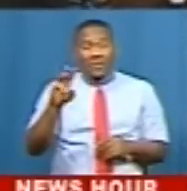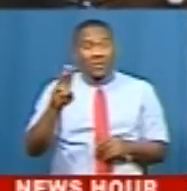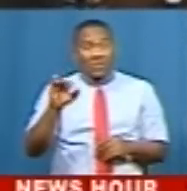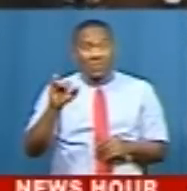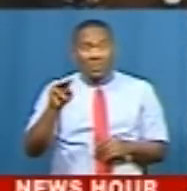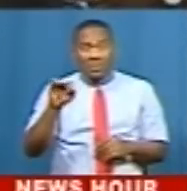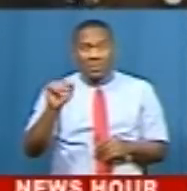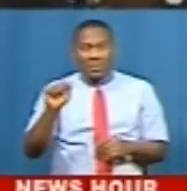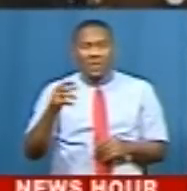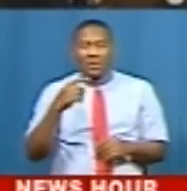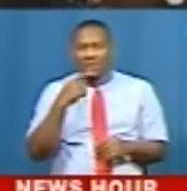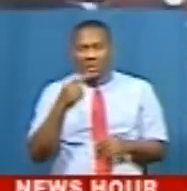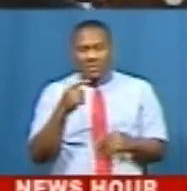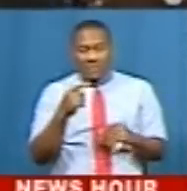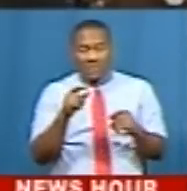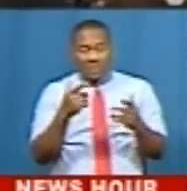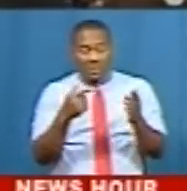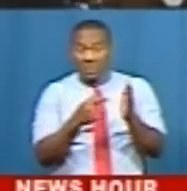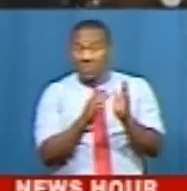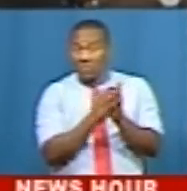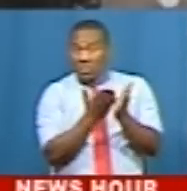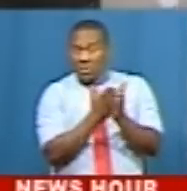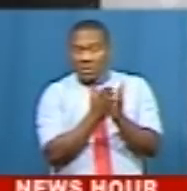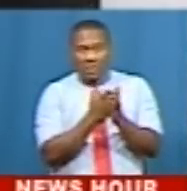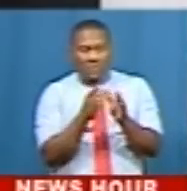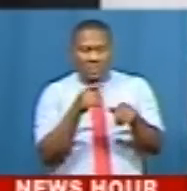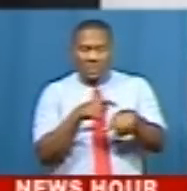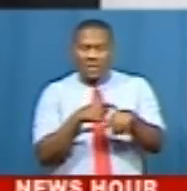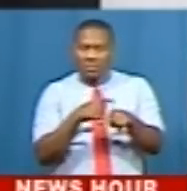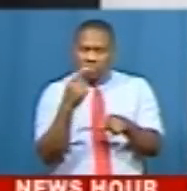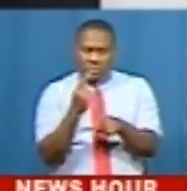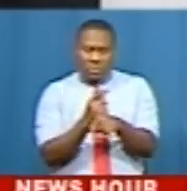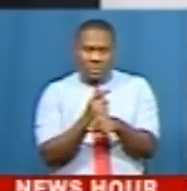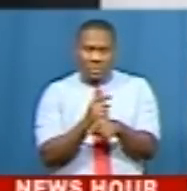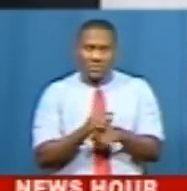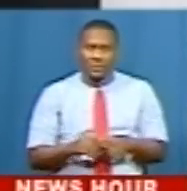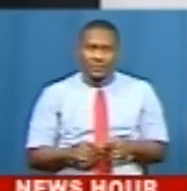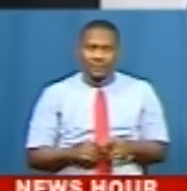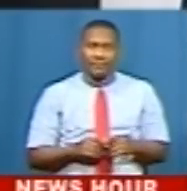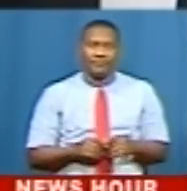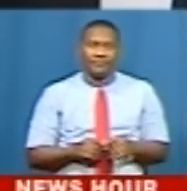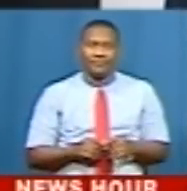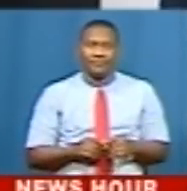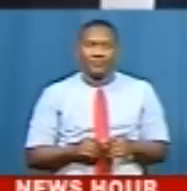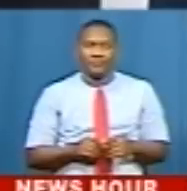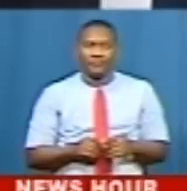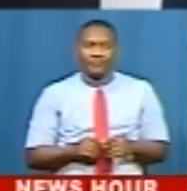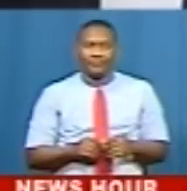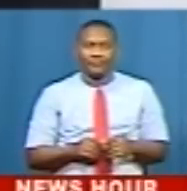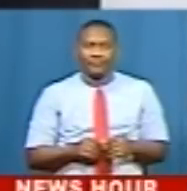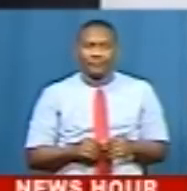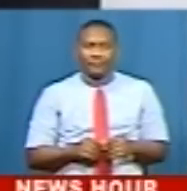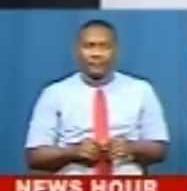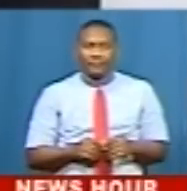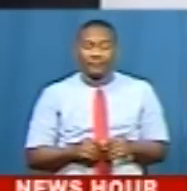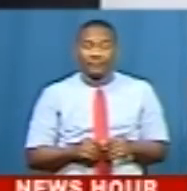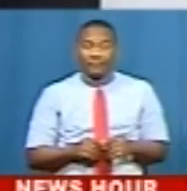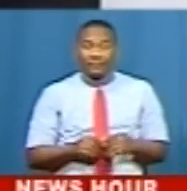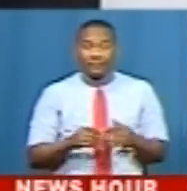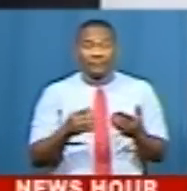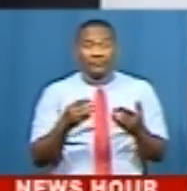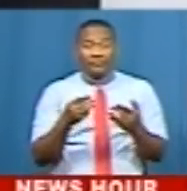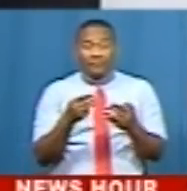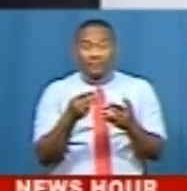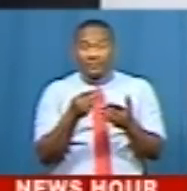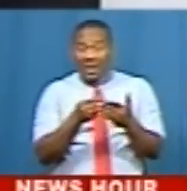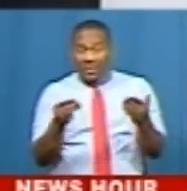country value for money and safety in the construction industry. To guarantee the quality and durability of materials used